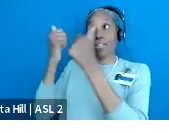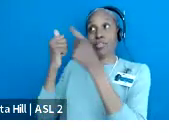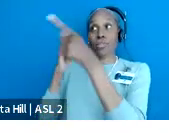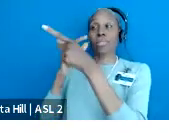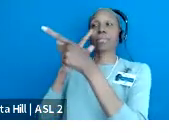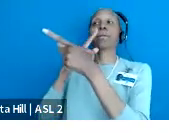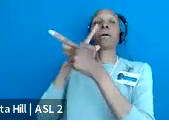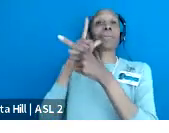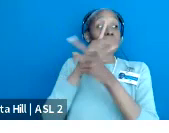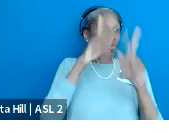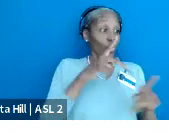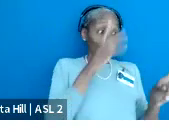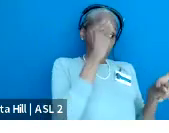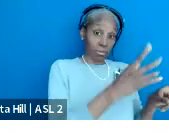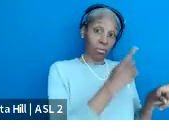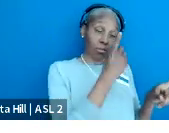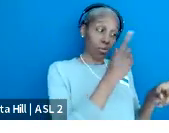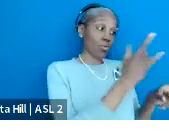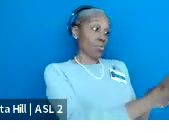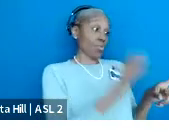who makes the call get notified about that?